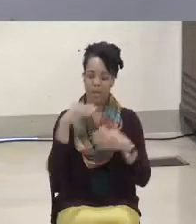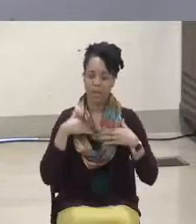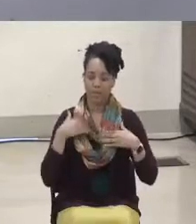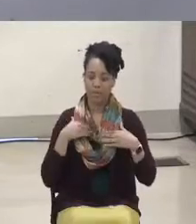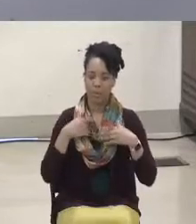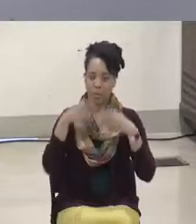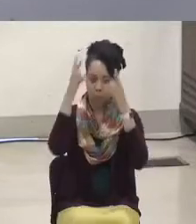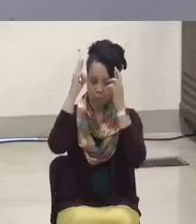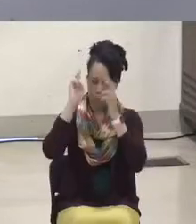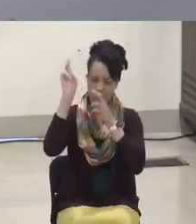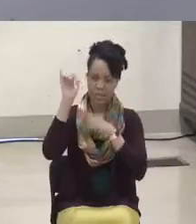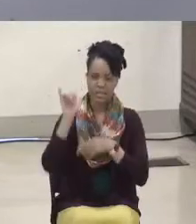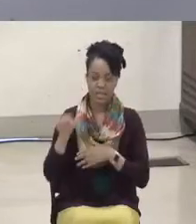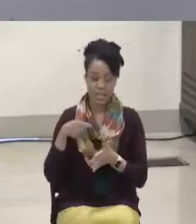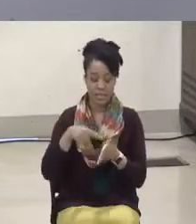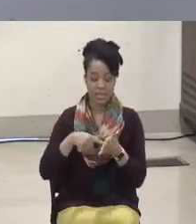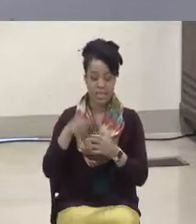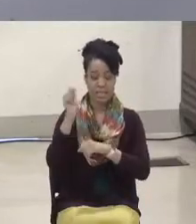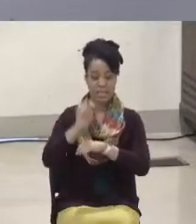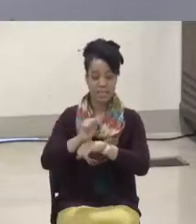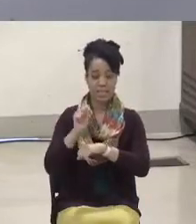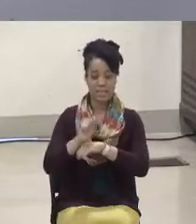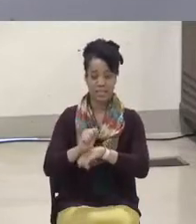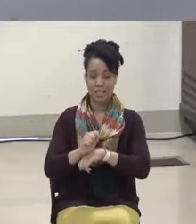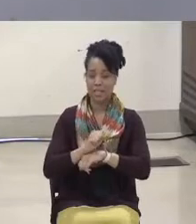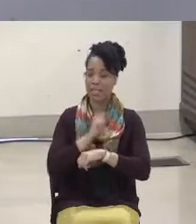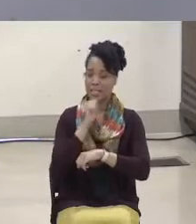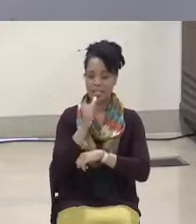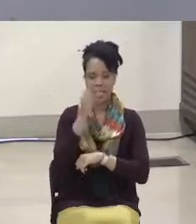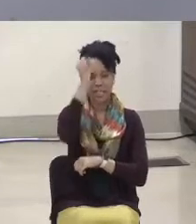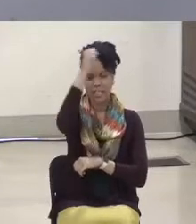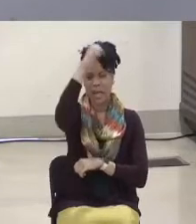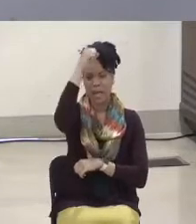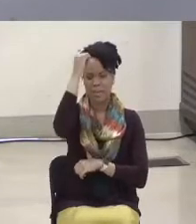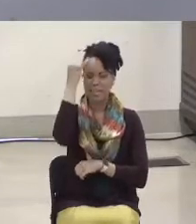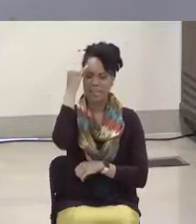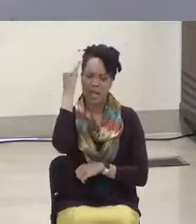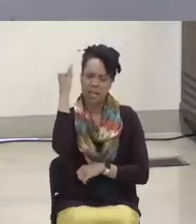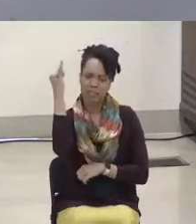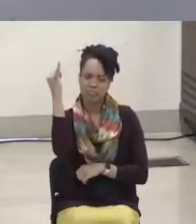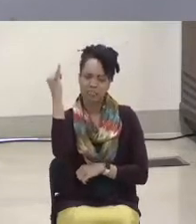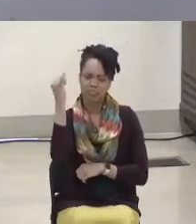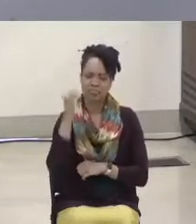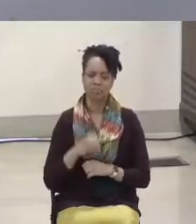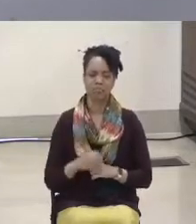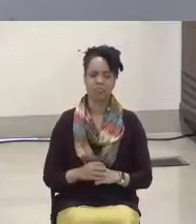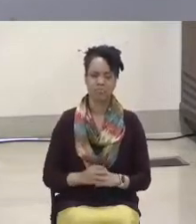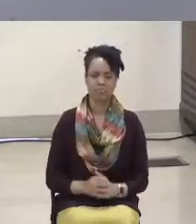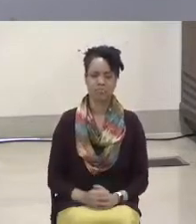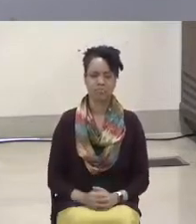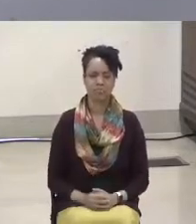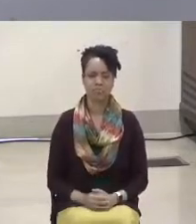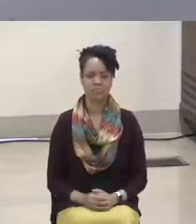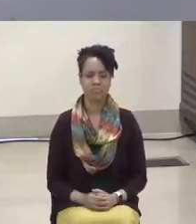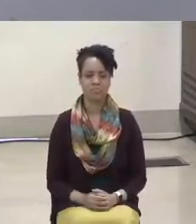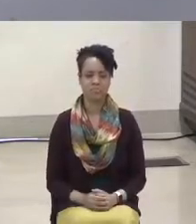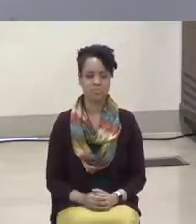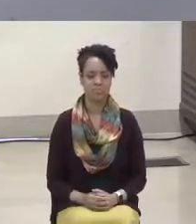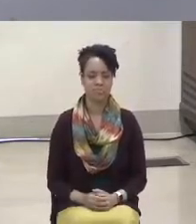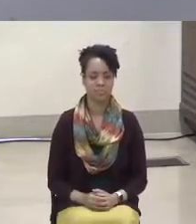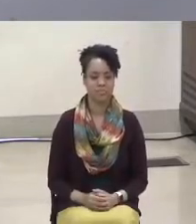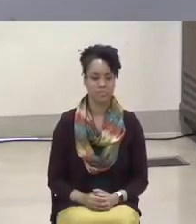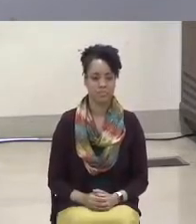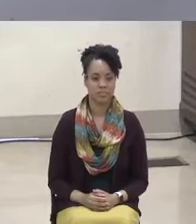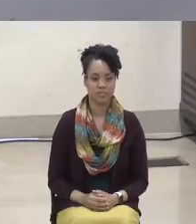recognize that this temple was not Solomon's idea, Tenemos que reconocer que este templo no era la idea de